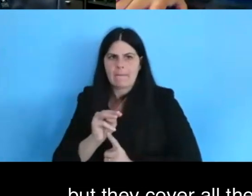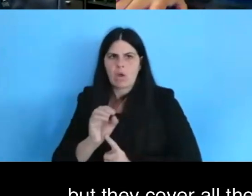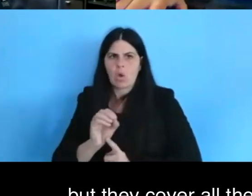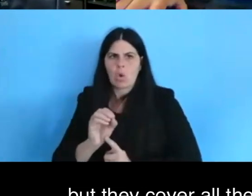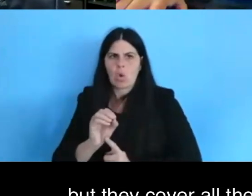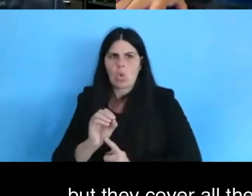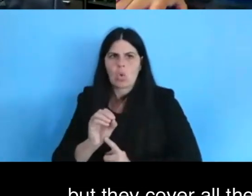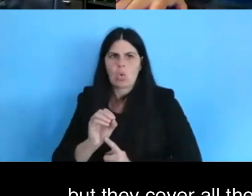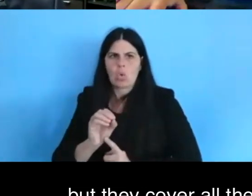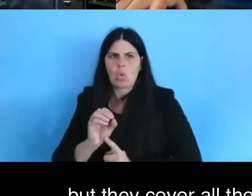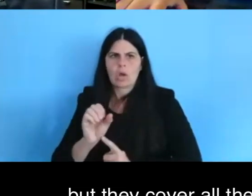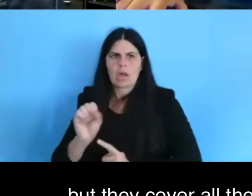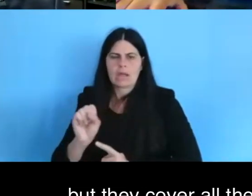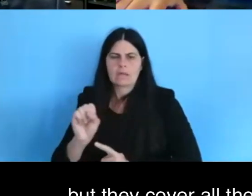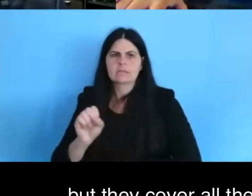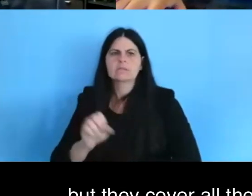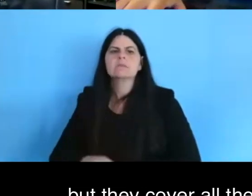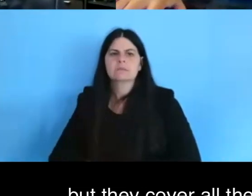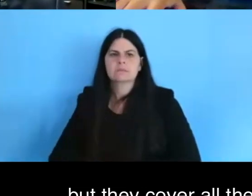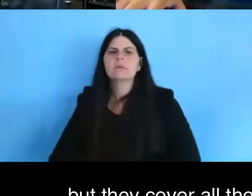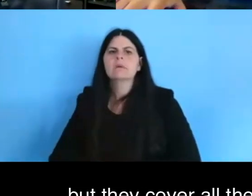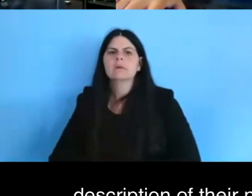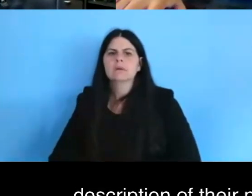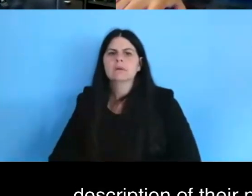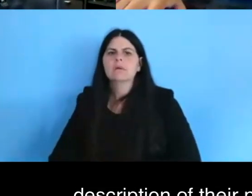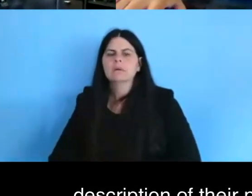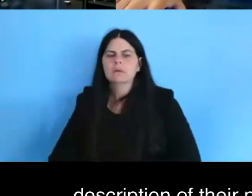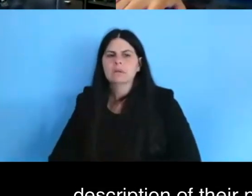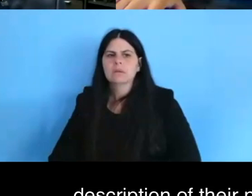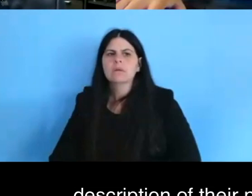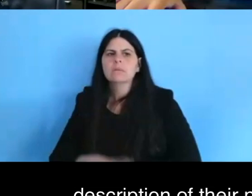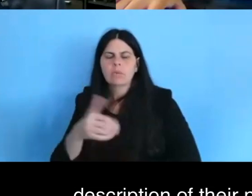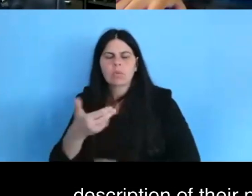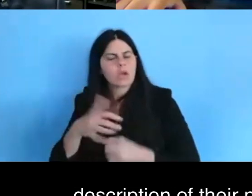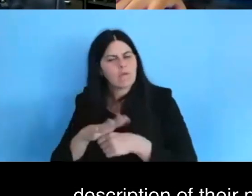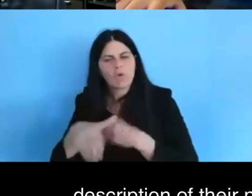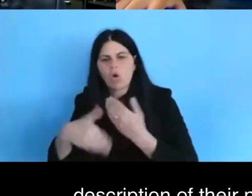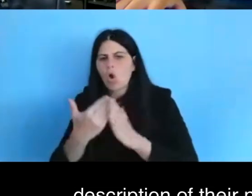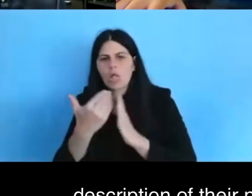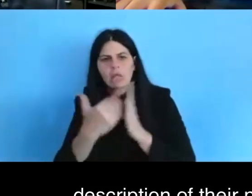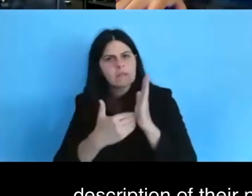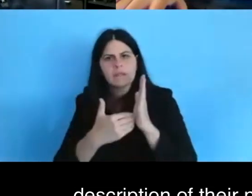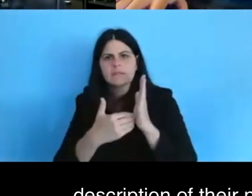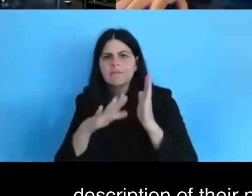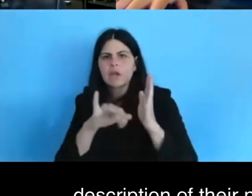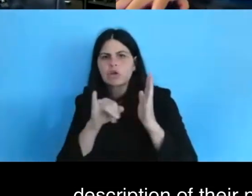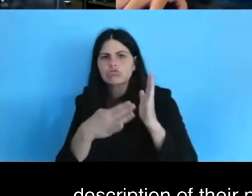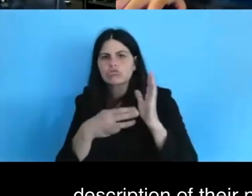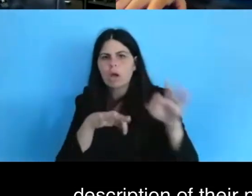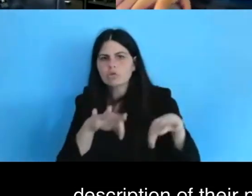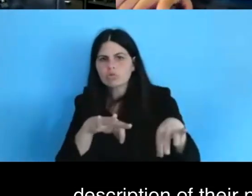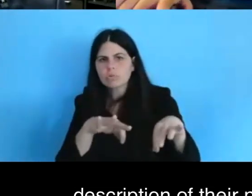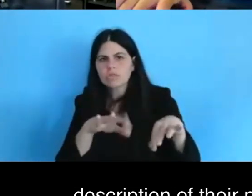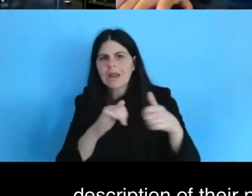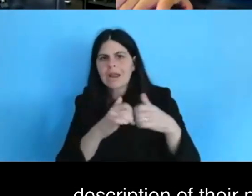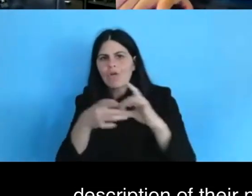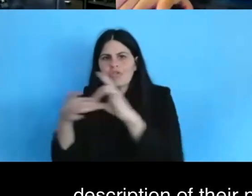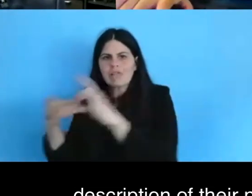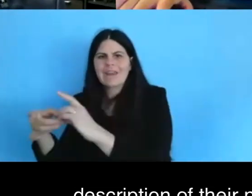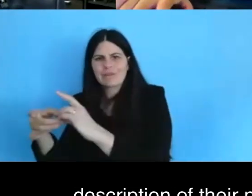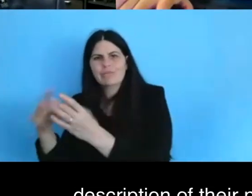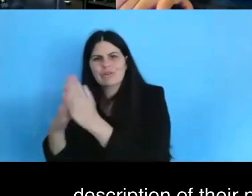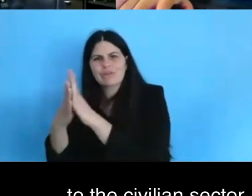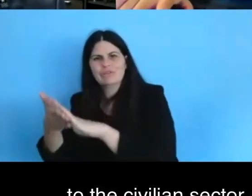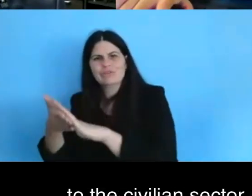it'll list all of the skill sets that come with that job description of their position in the military and how it's relatable to the